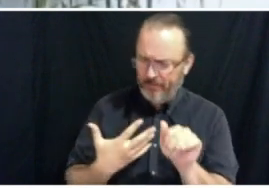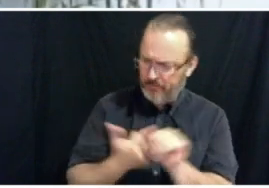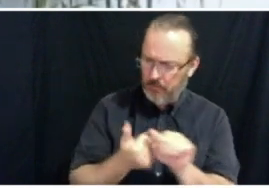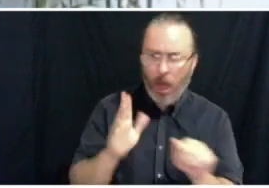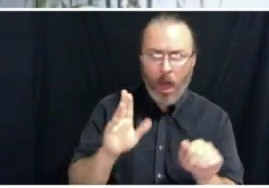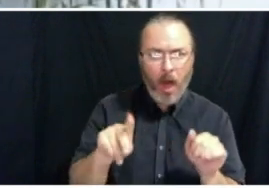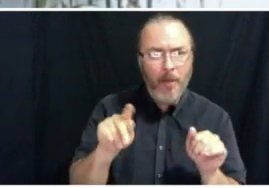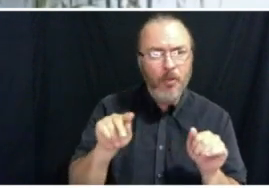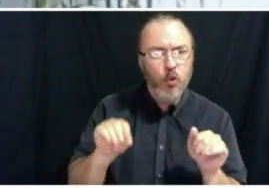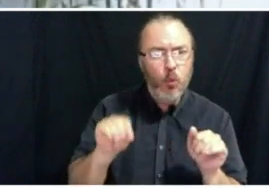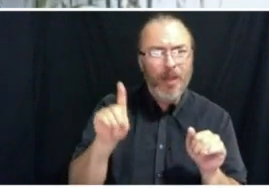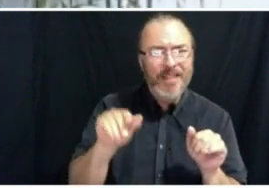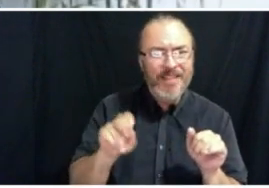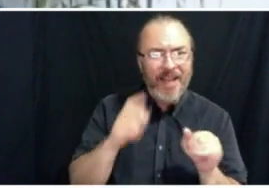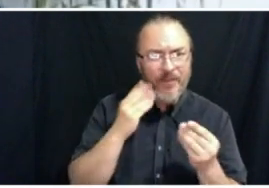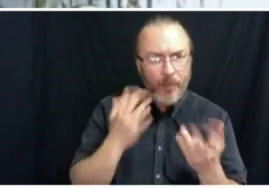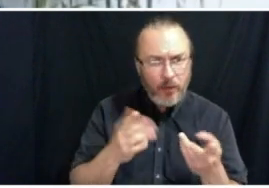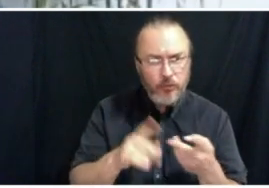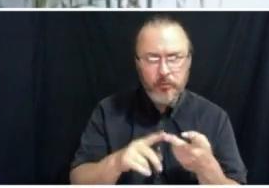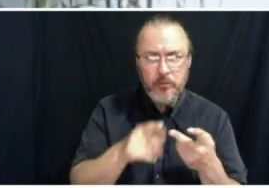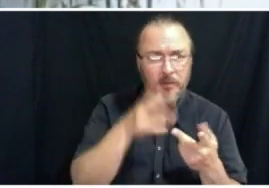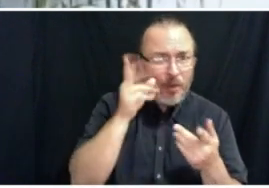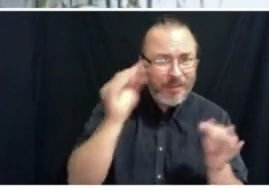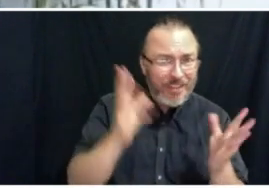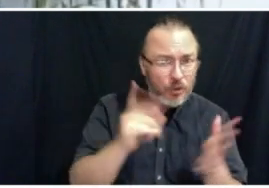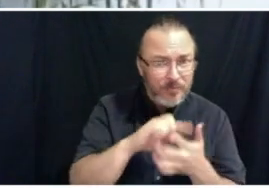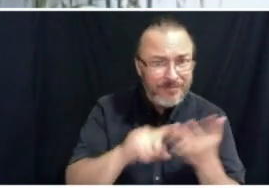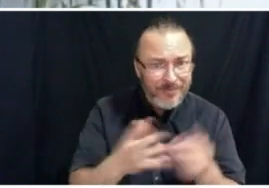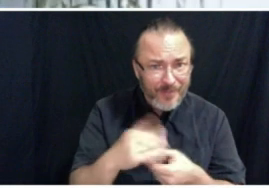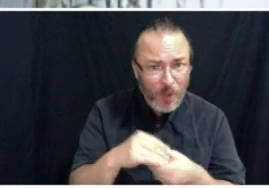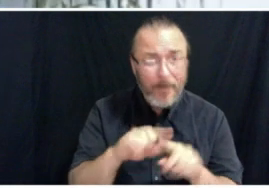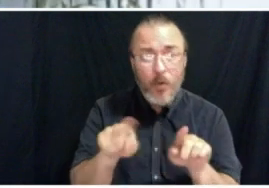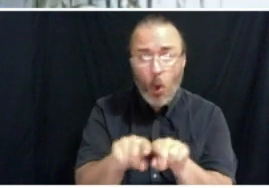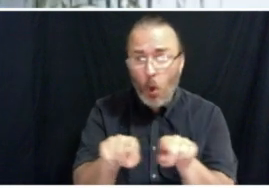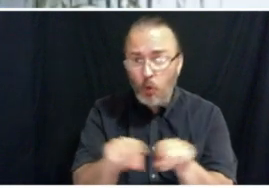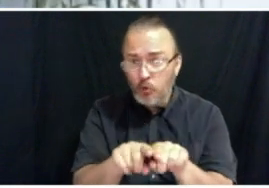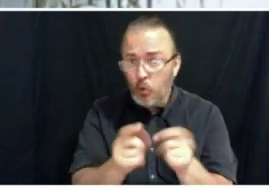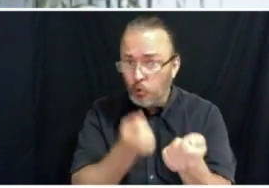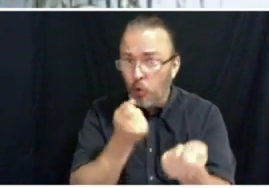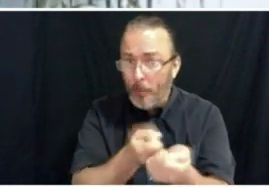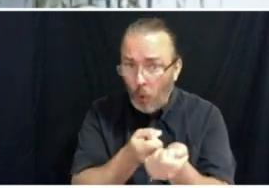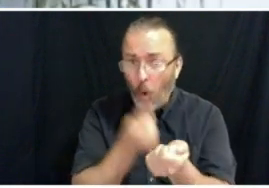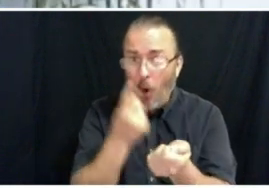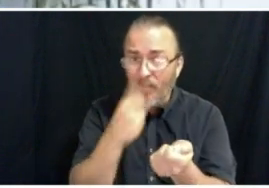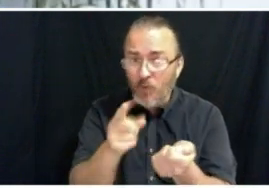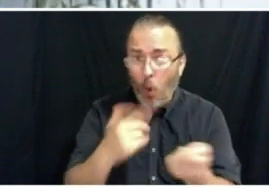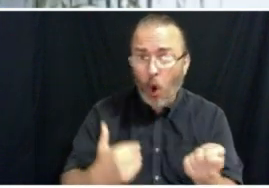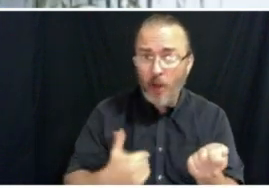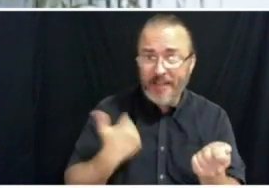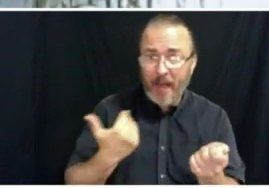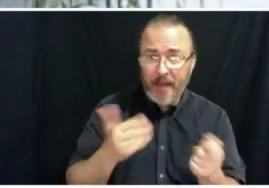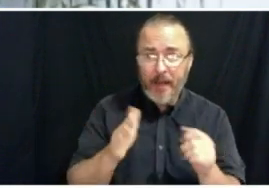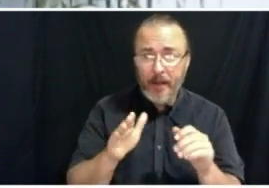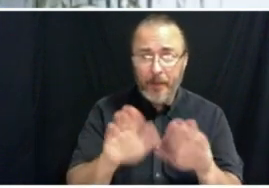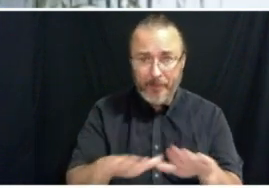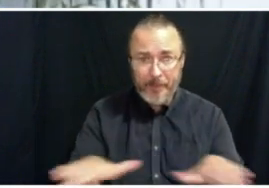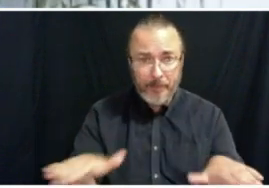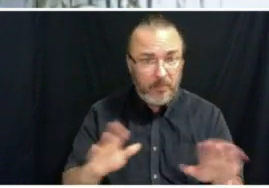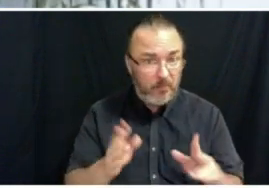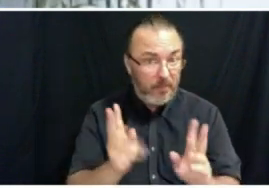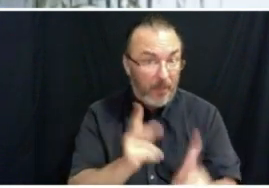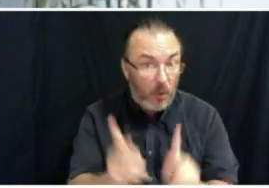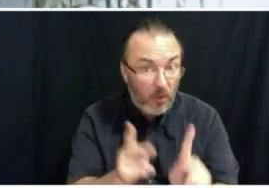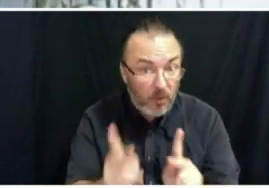parents and teachers, but most essentially that there's the support there for young people themselves. I think too